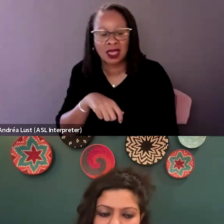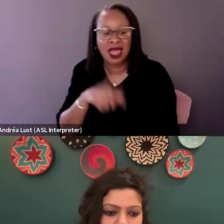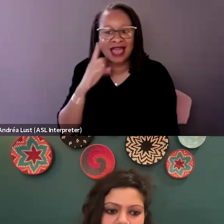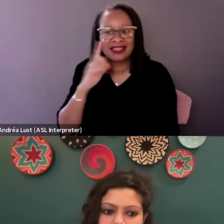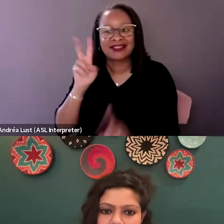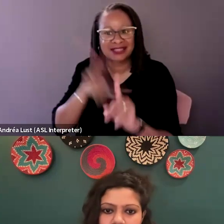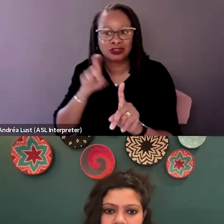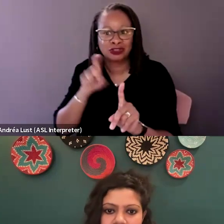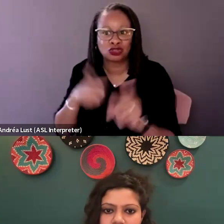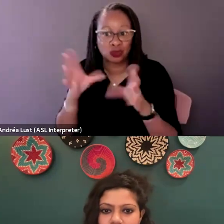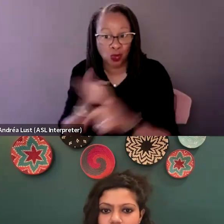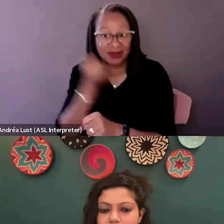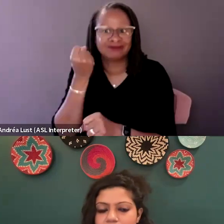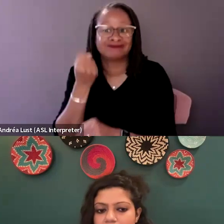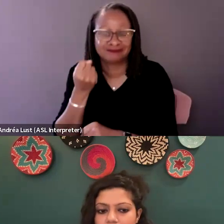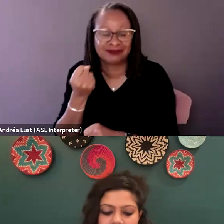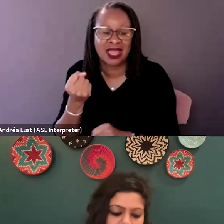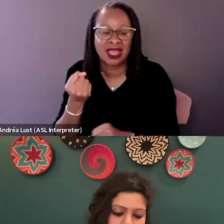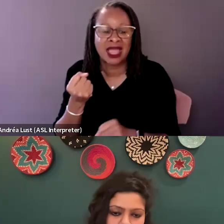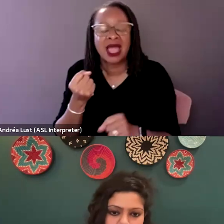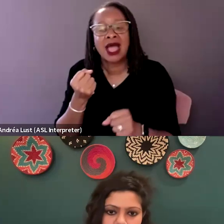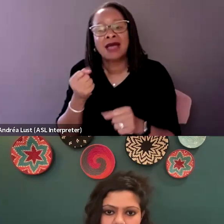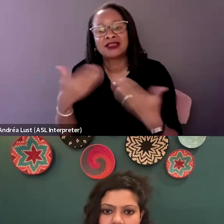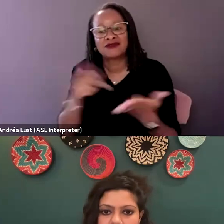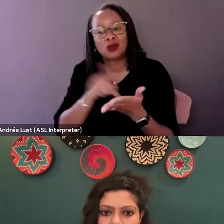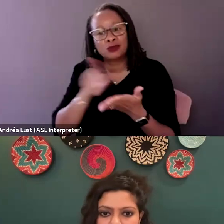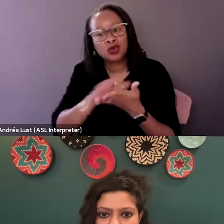which to look at those kinds of affinities.